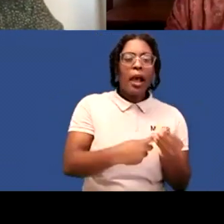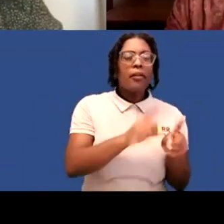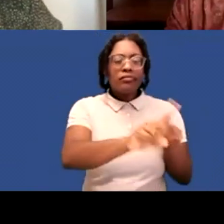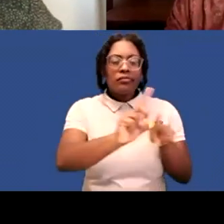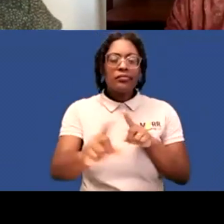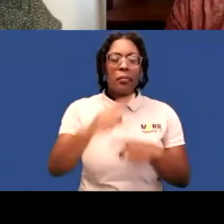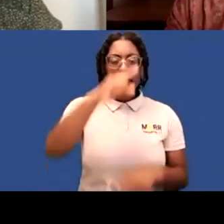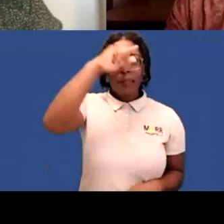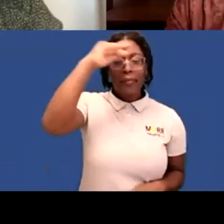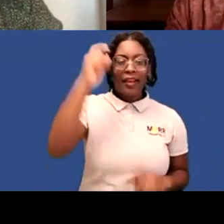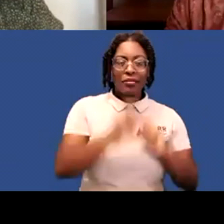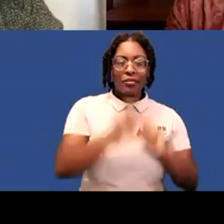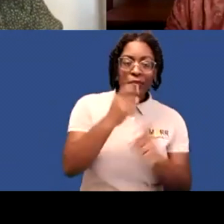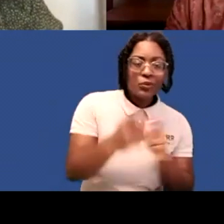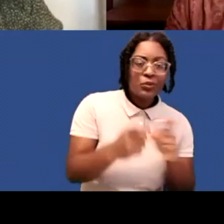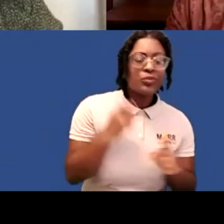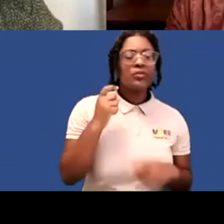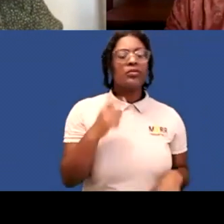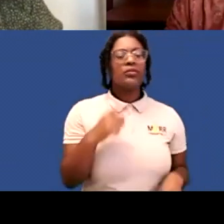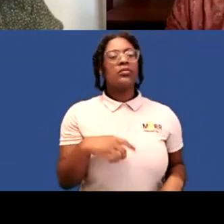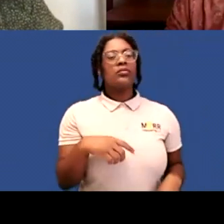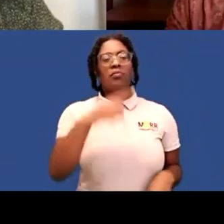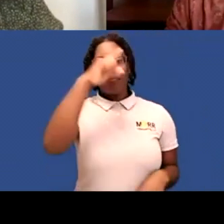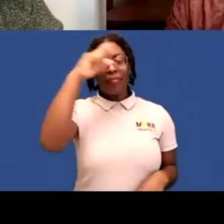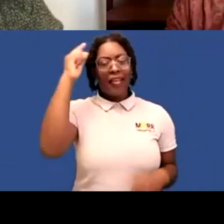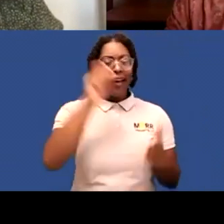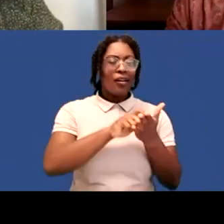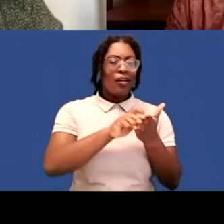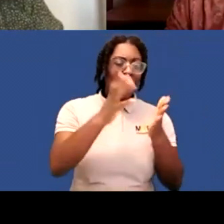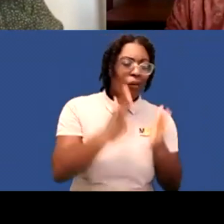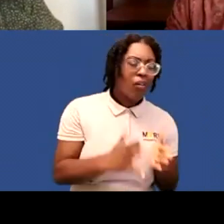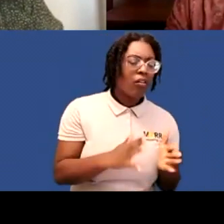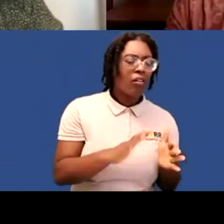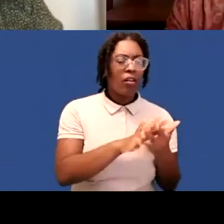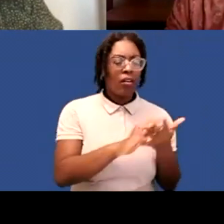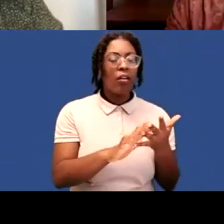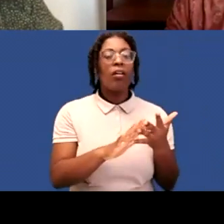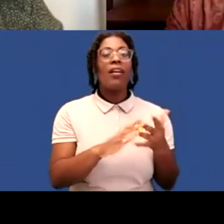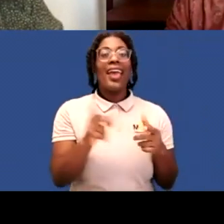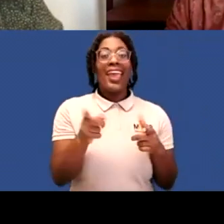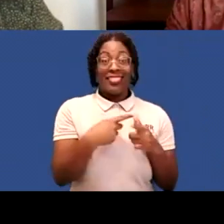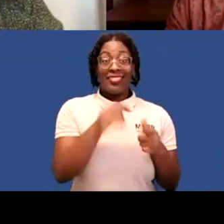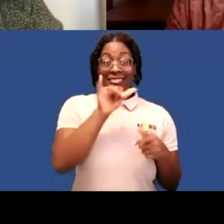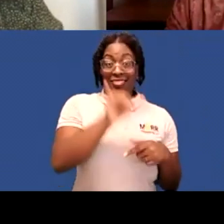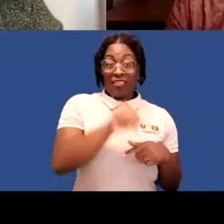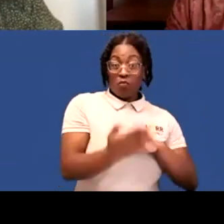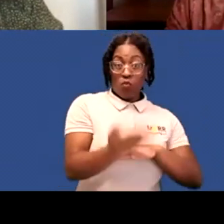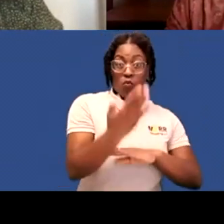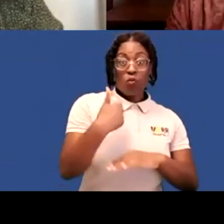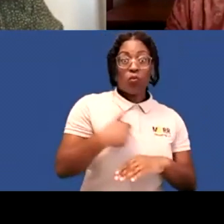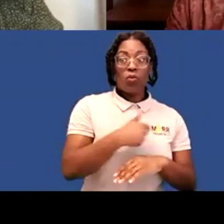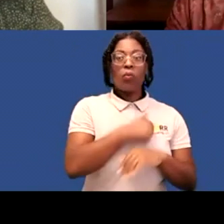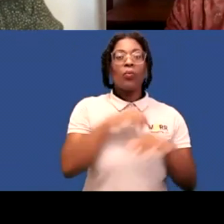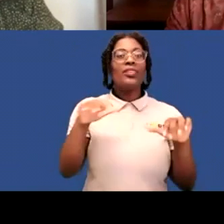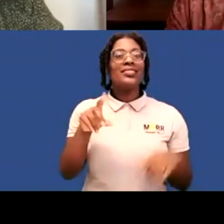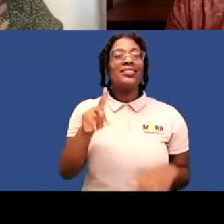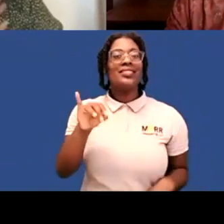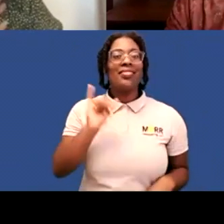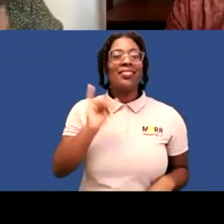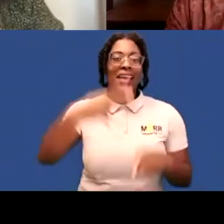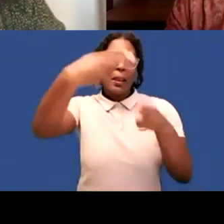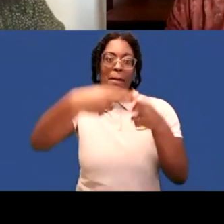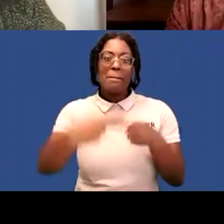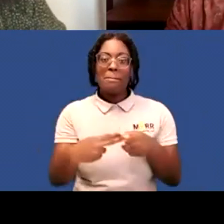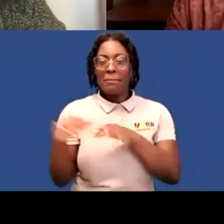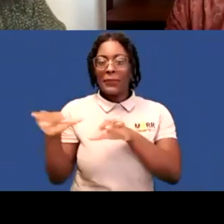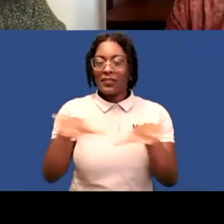board. And in the beginning of the year, we did a name unit that was our name. So how about we say their names? How about we take this,